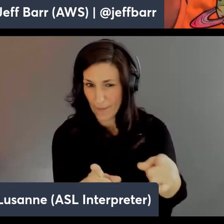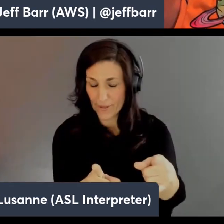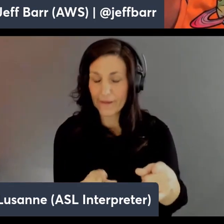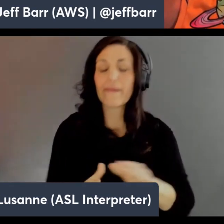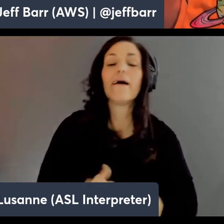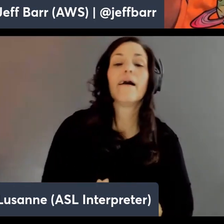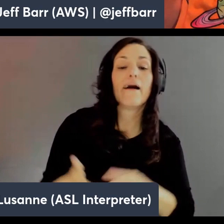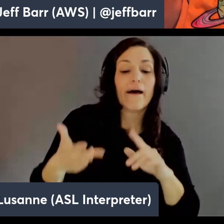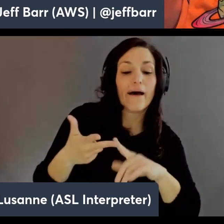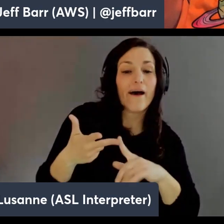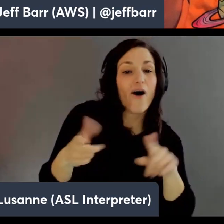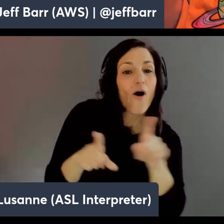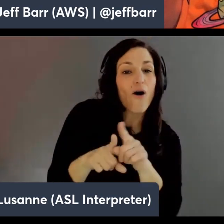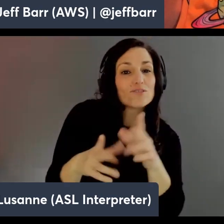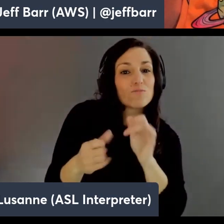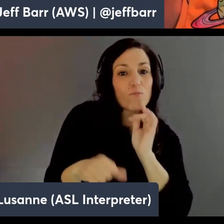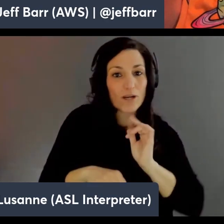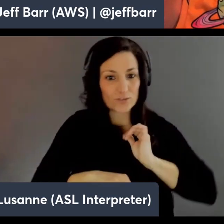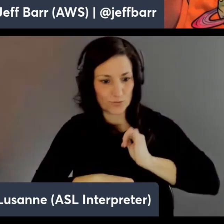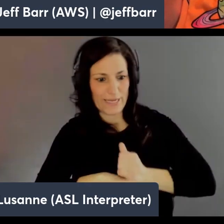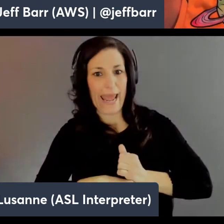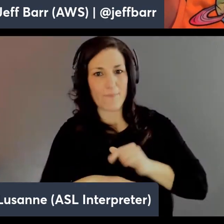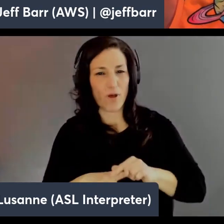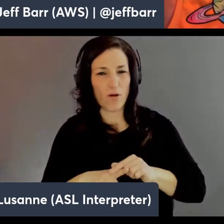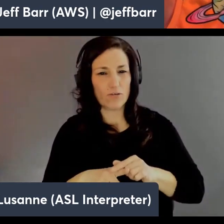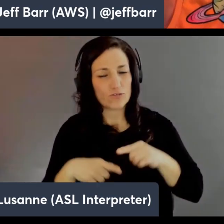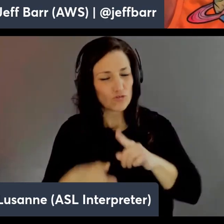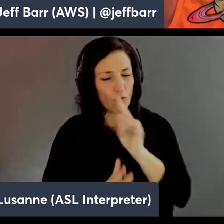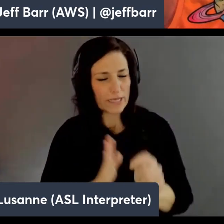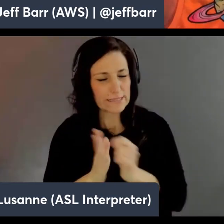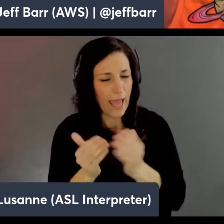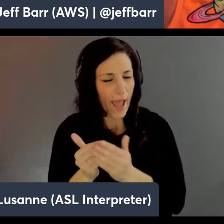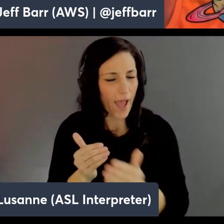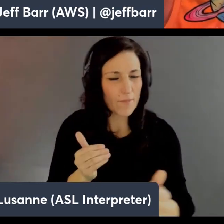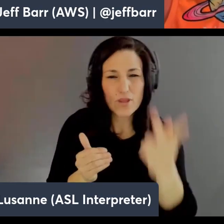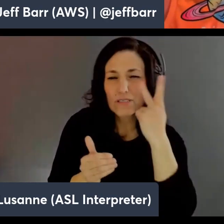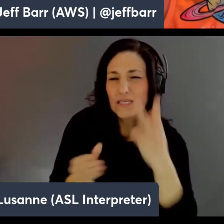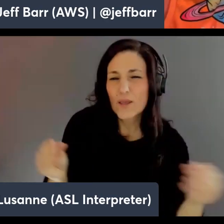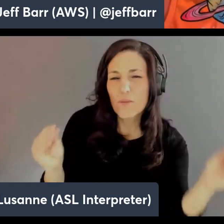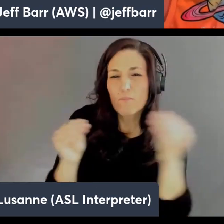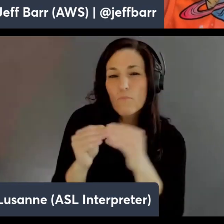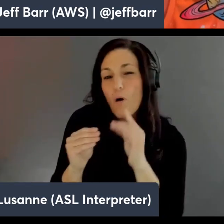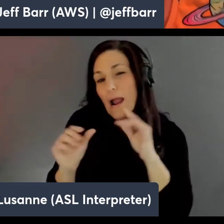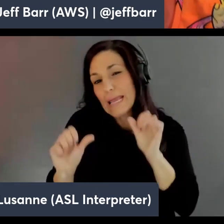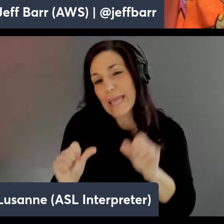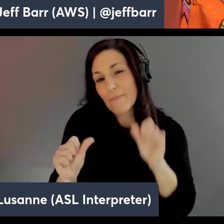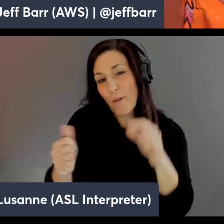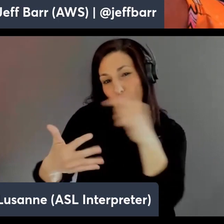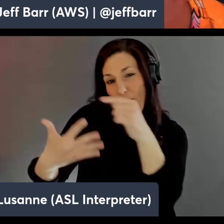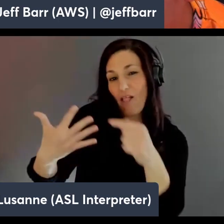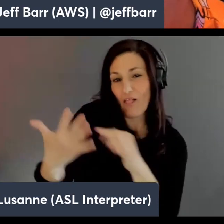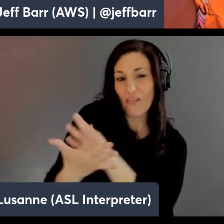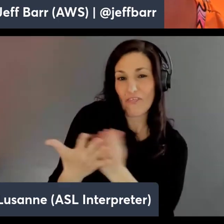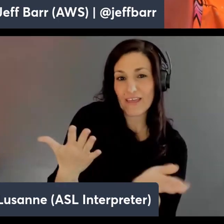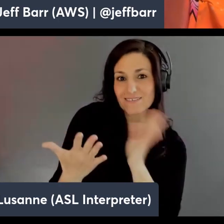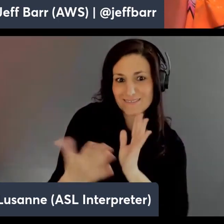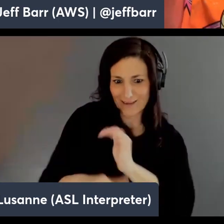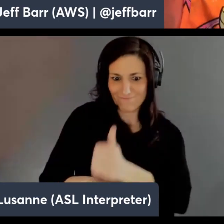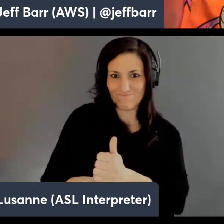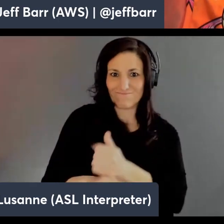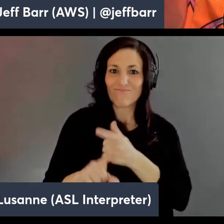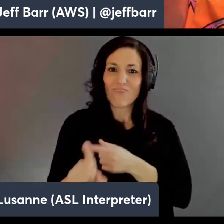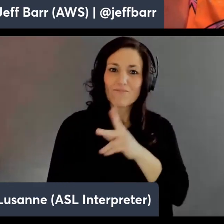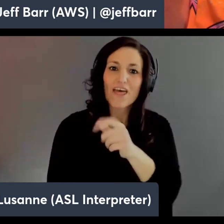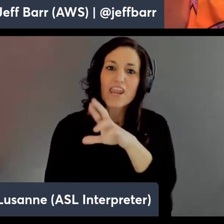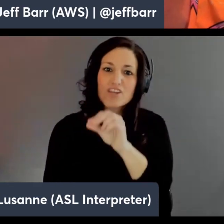also planning to enable is, over a period of time, you will see a lot more new capabilities that will be enabled based on the Nitro system and the Nitro